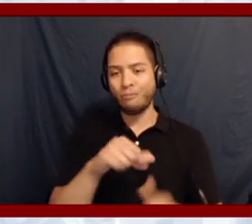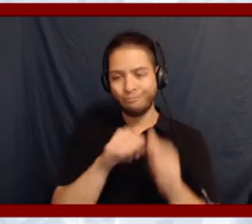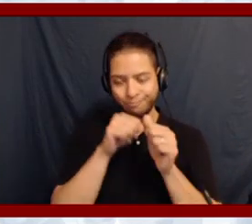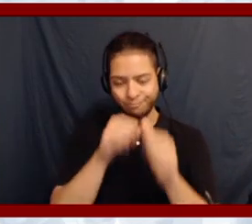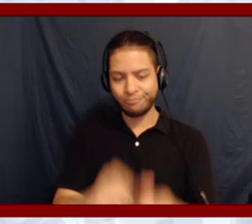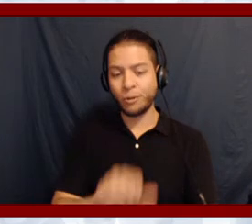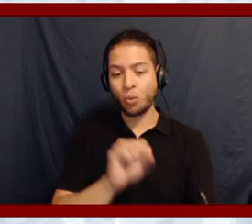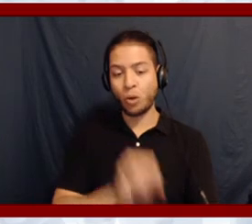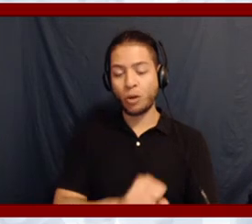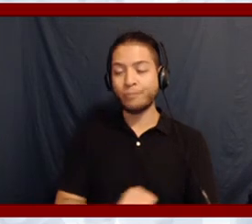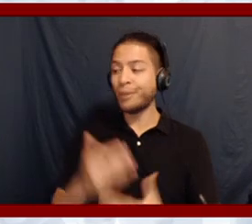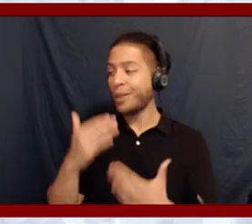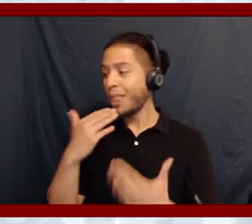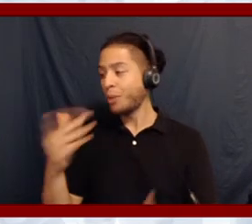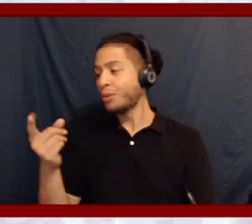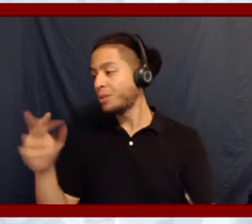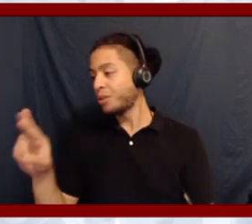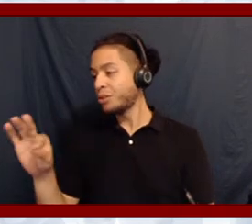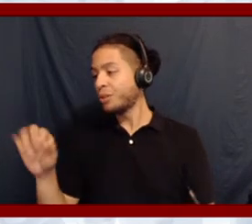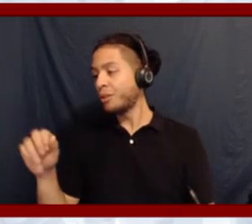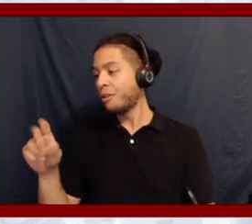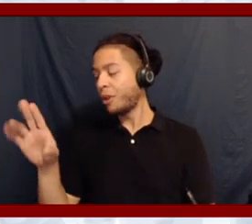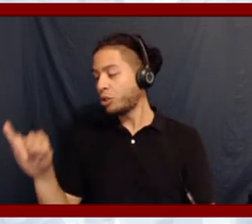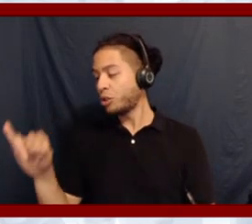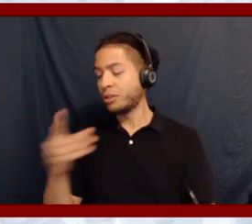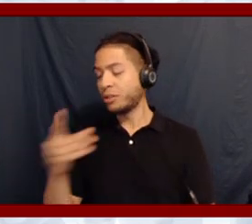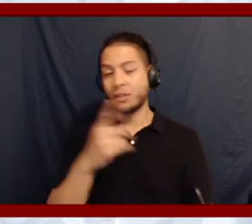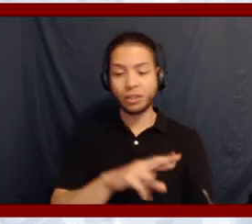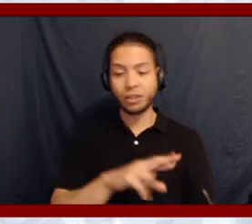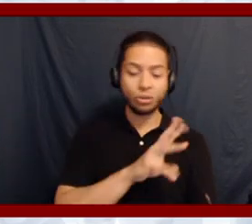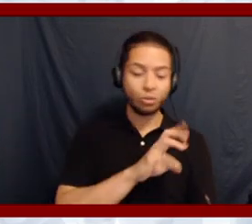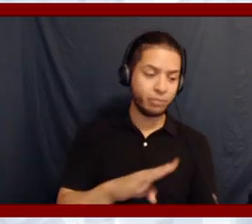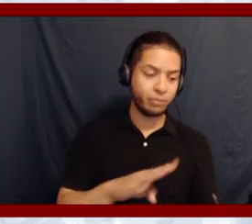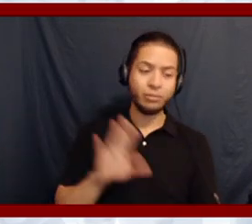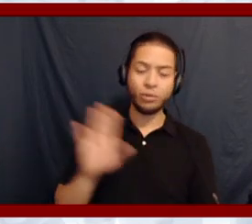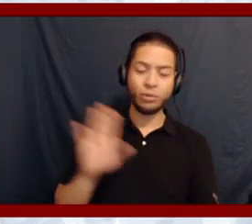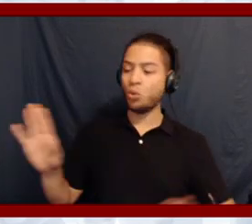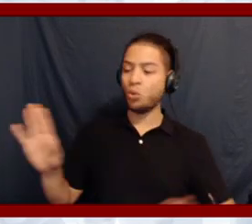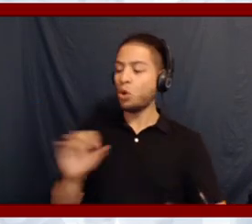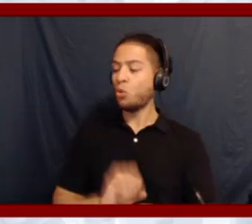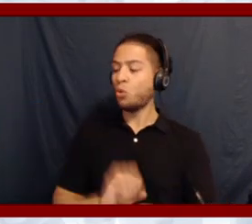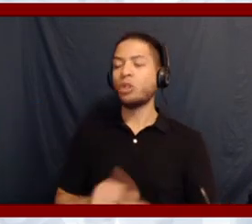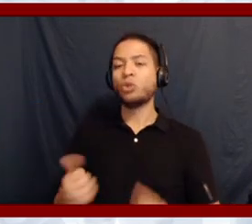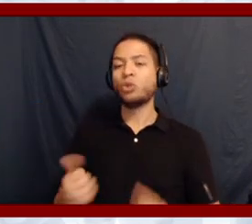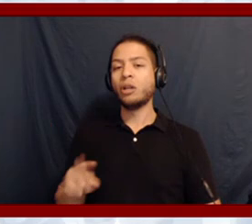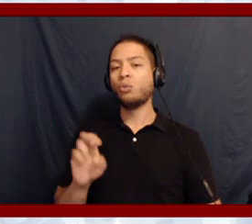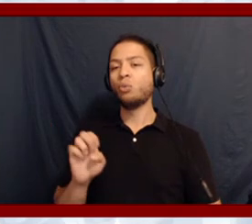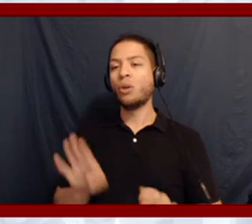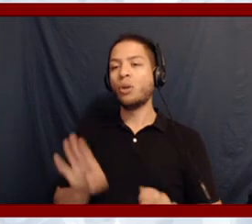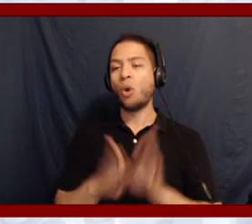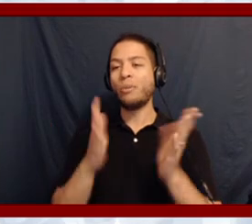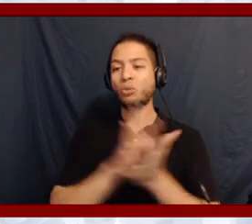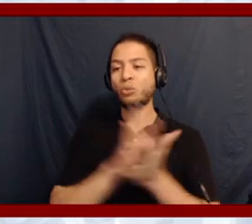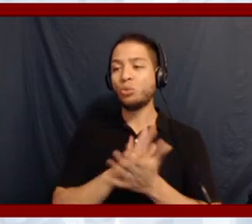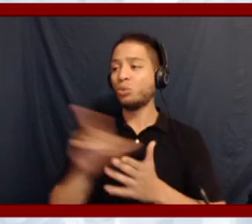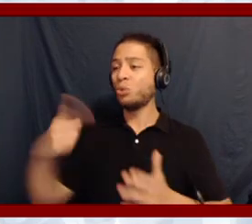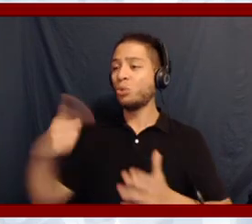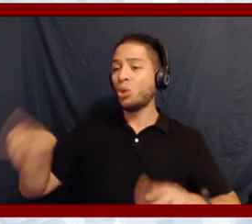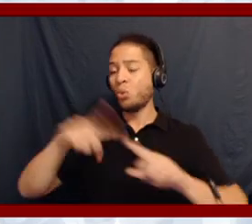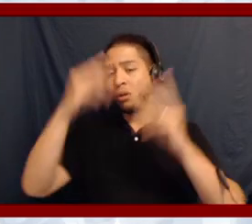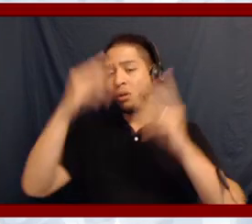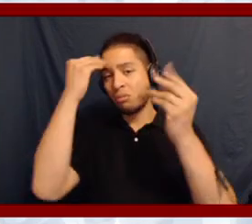Webb, what you're doing to help safely reopen schools, putting the right information out there, being very clear, being very